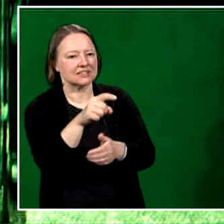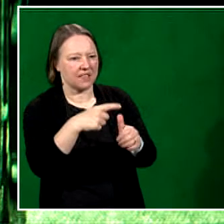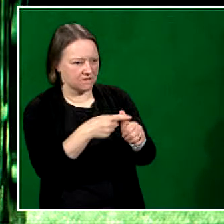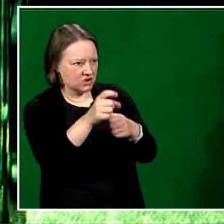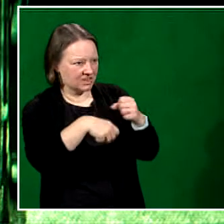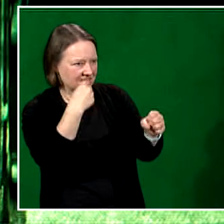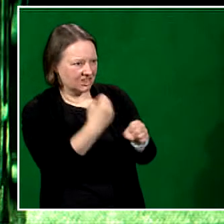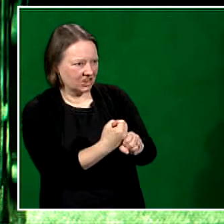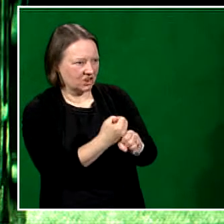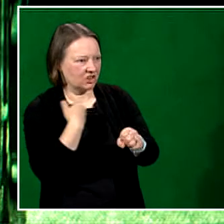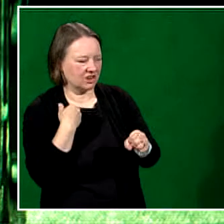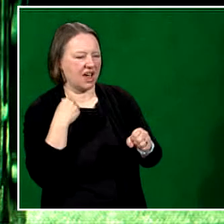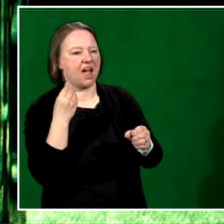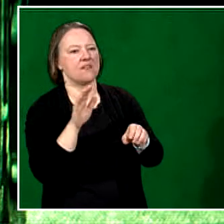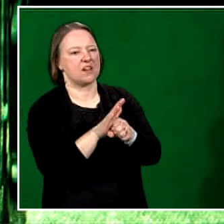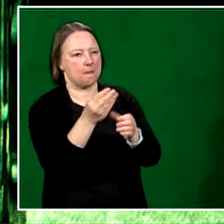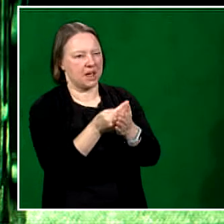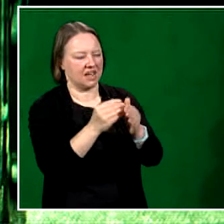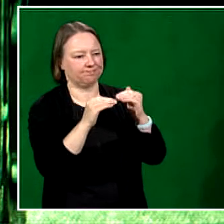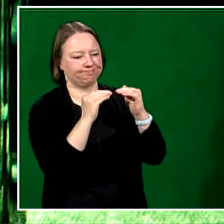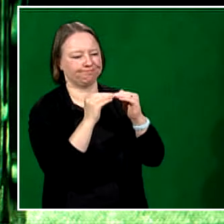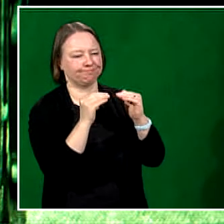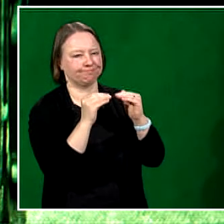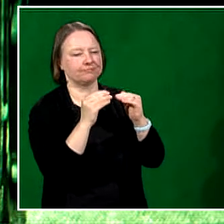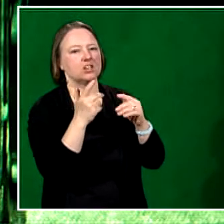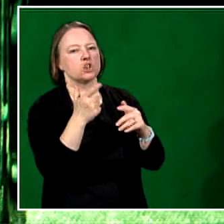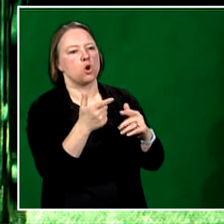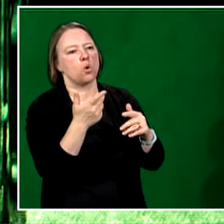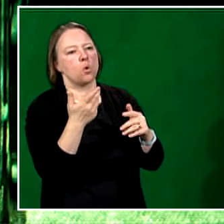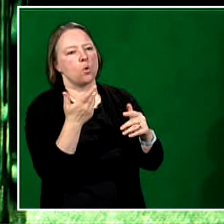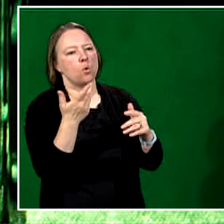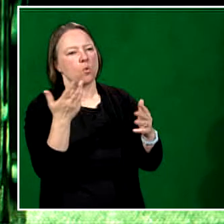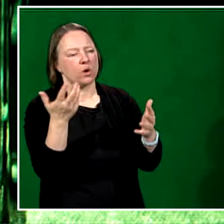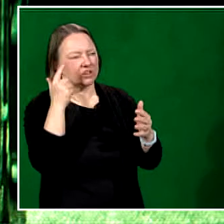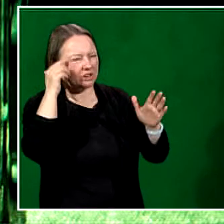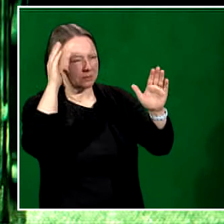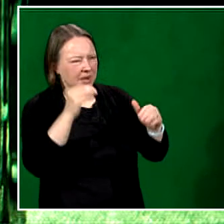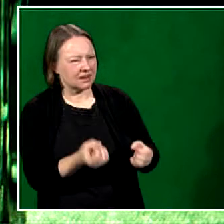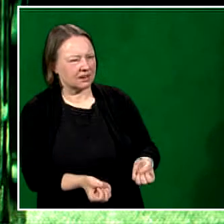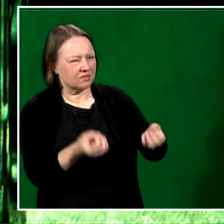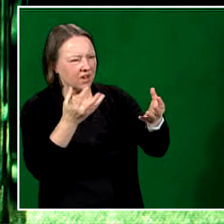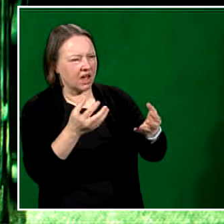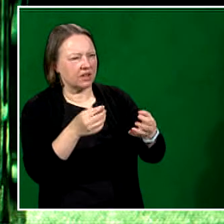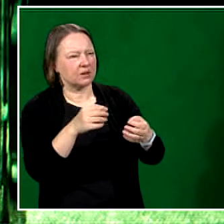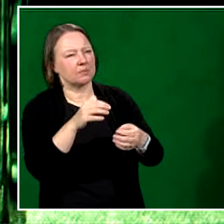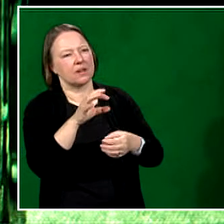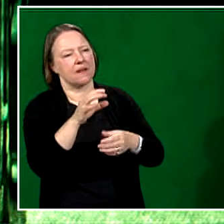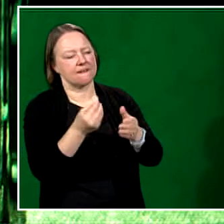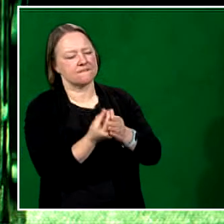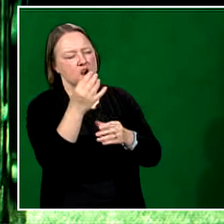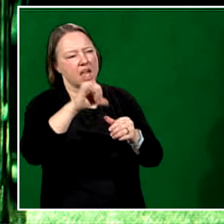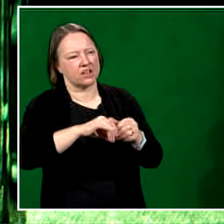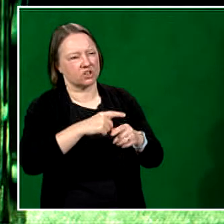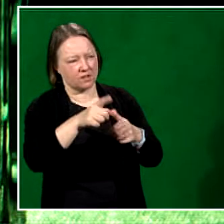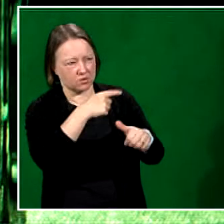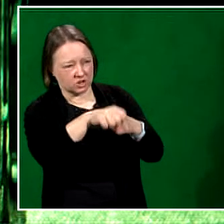to break even. What is your expected sales volume of fertilizer in year one?